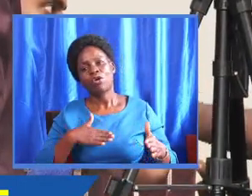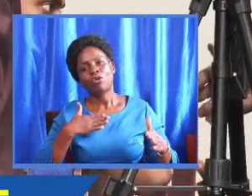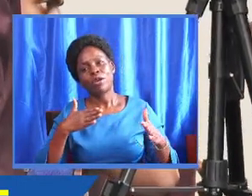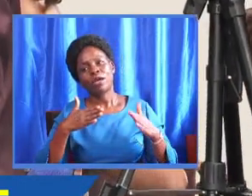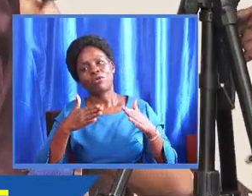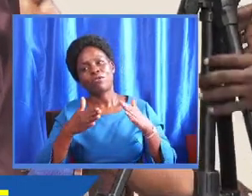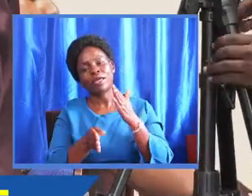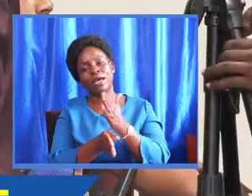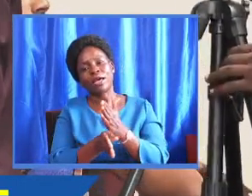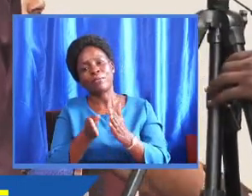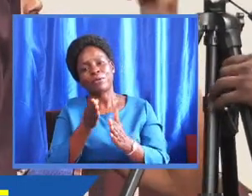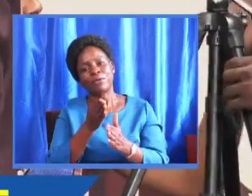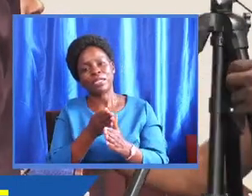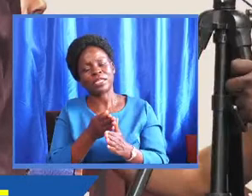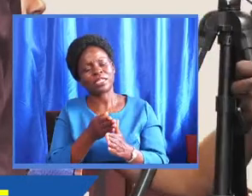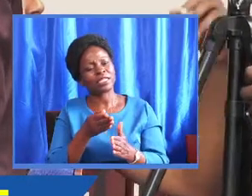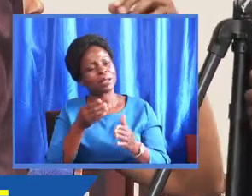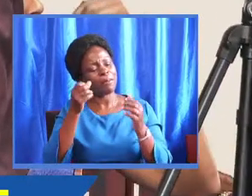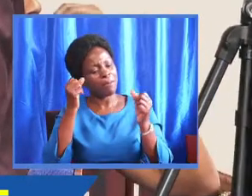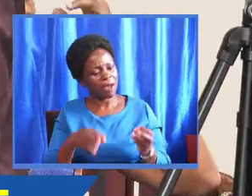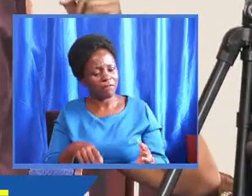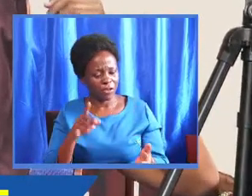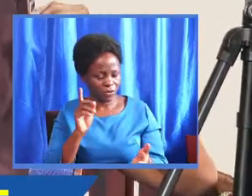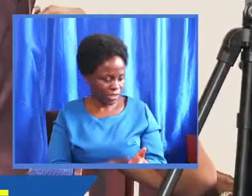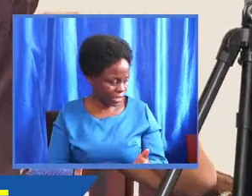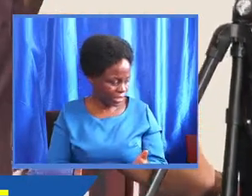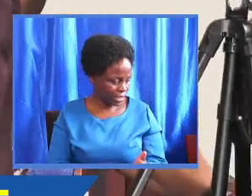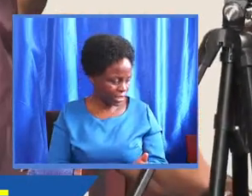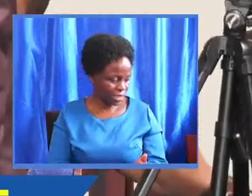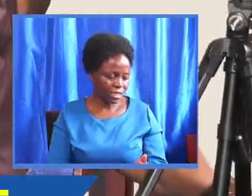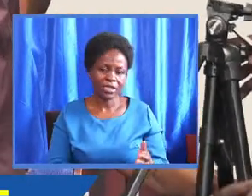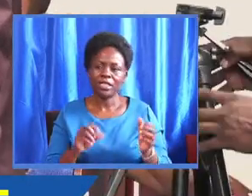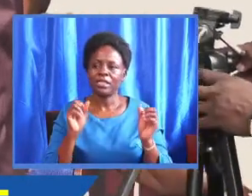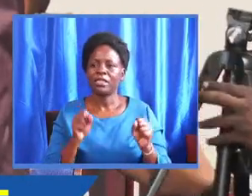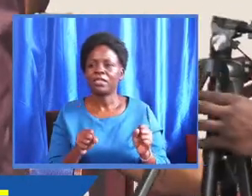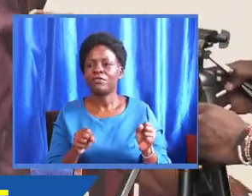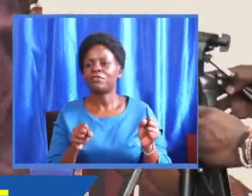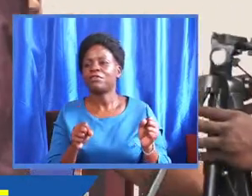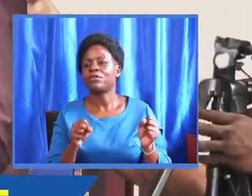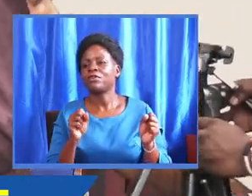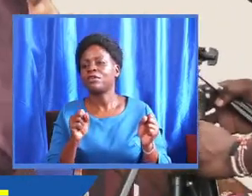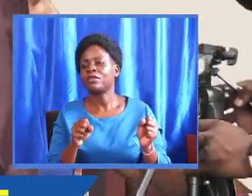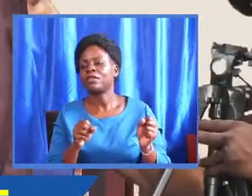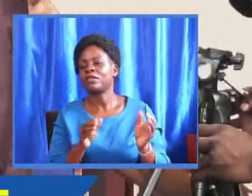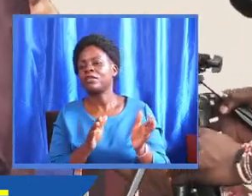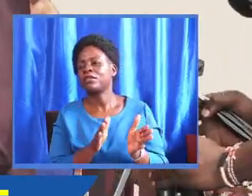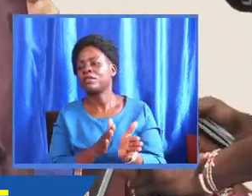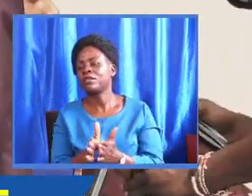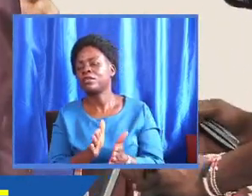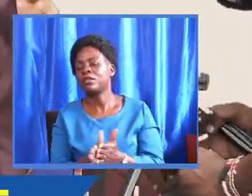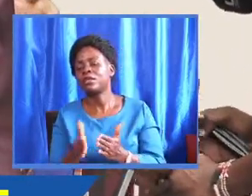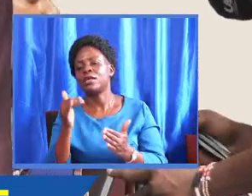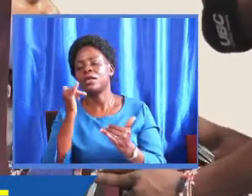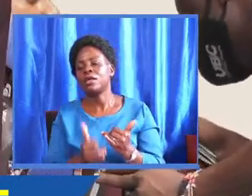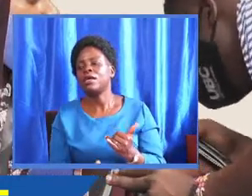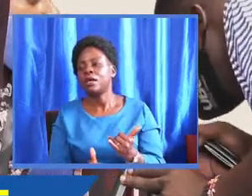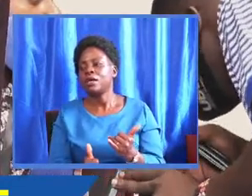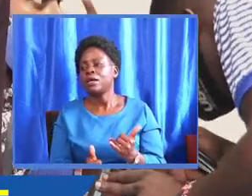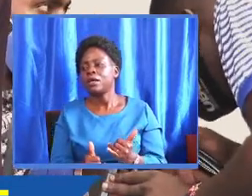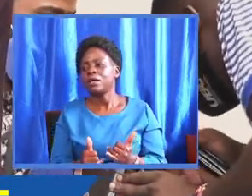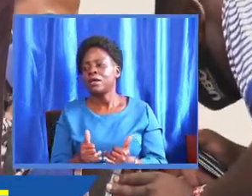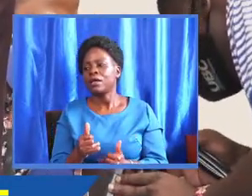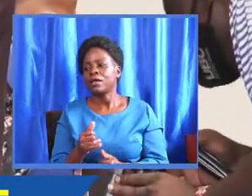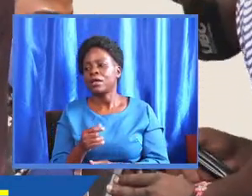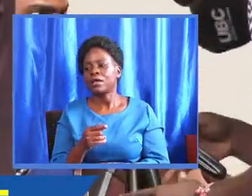vyo. Chichi sheva filwa. Wumamu sobolo kubatenga mshipima. Akasembayo, ndoza